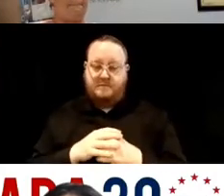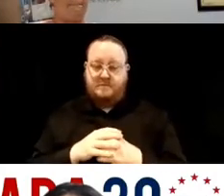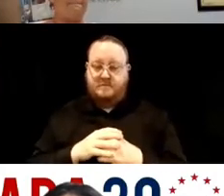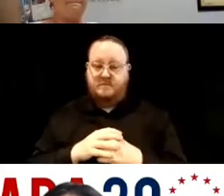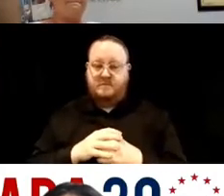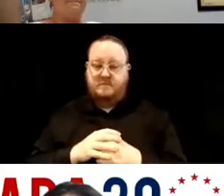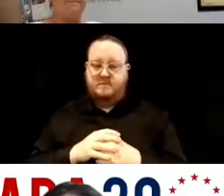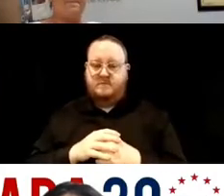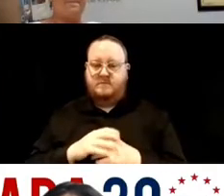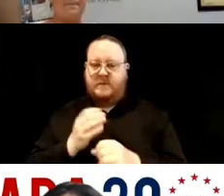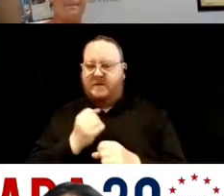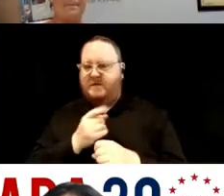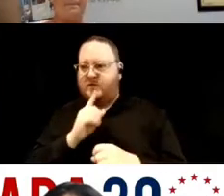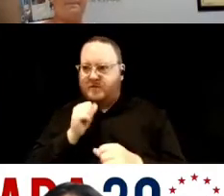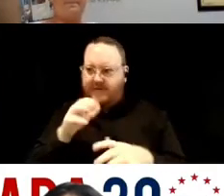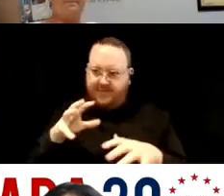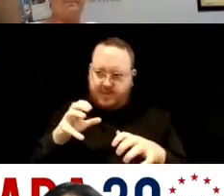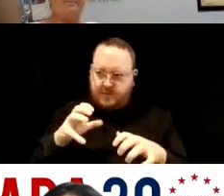here.